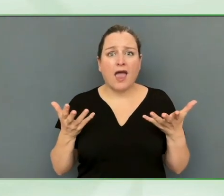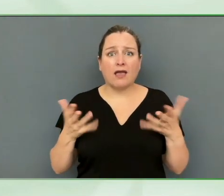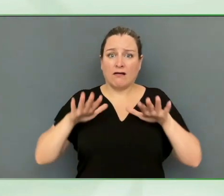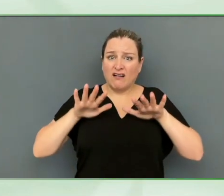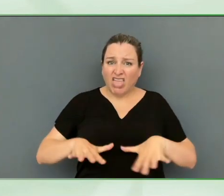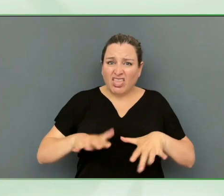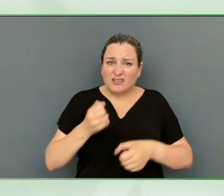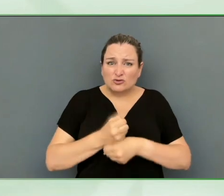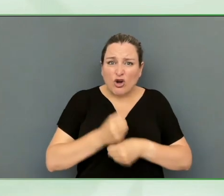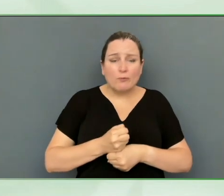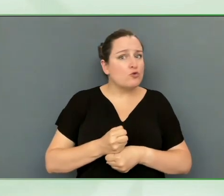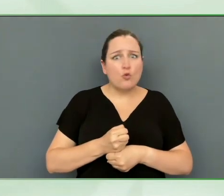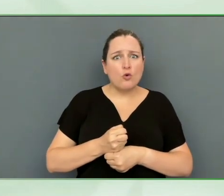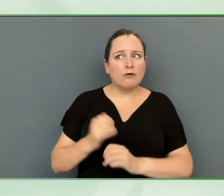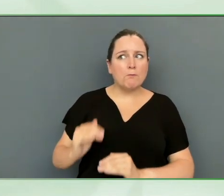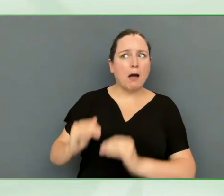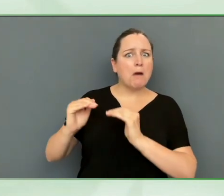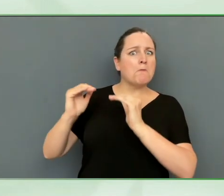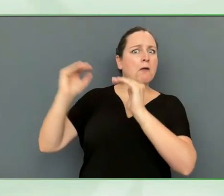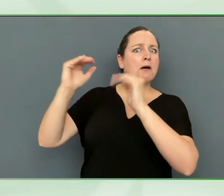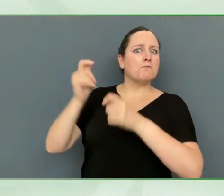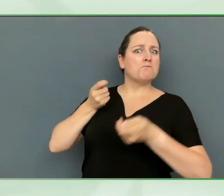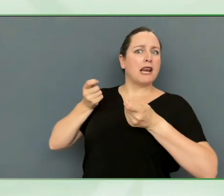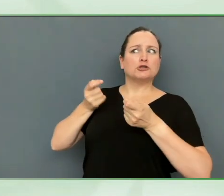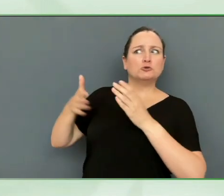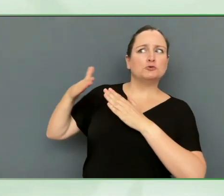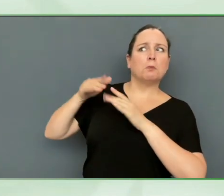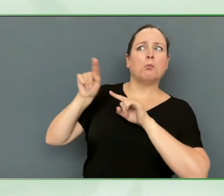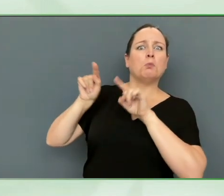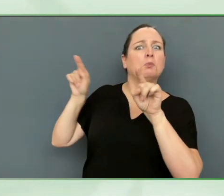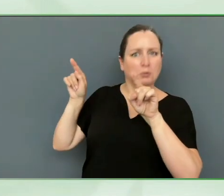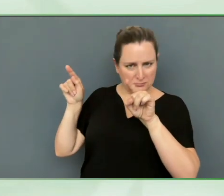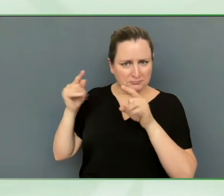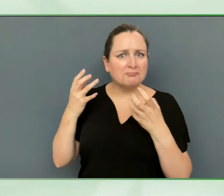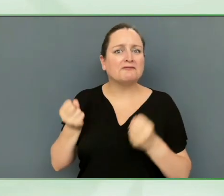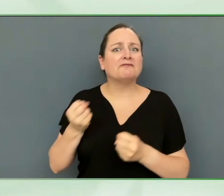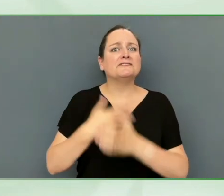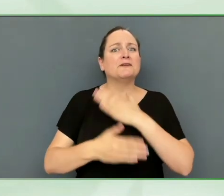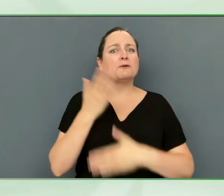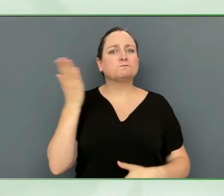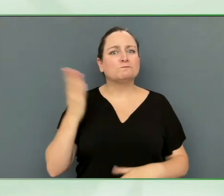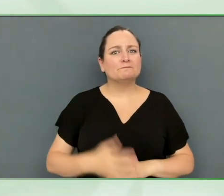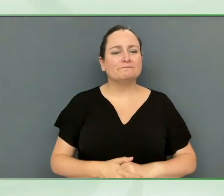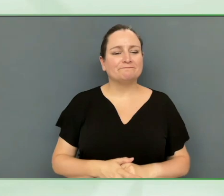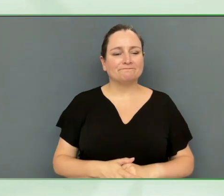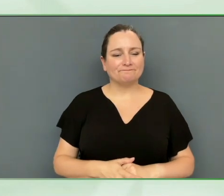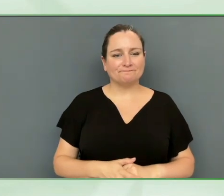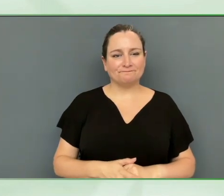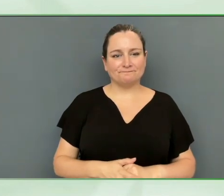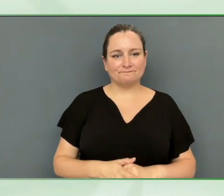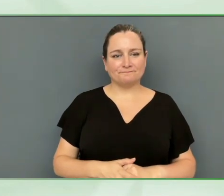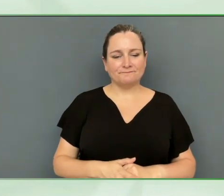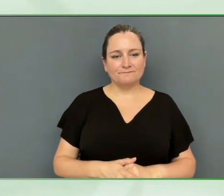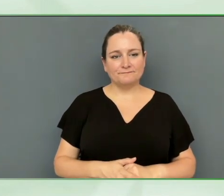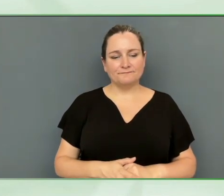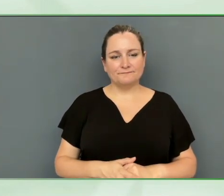see more as well. And another interesting example, and perhaps we will